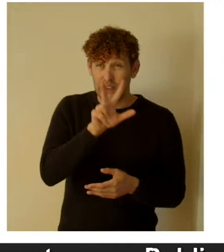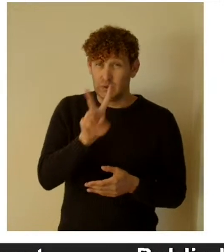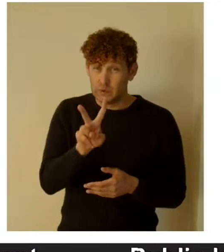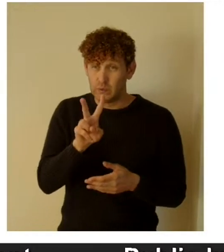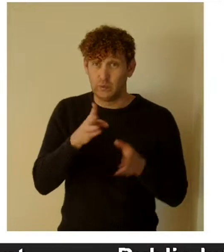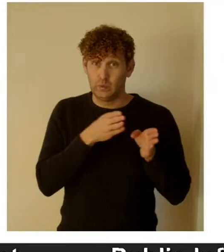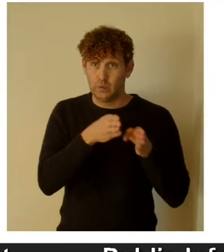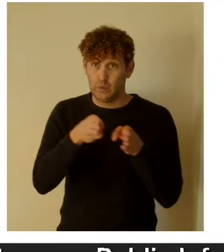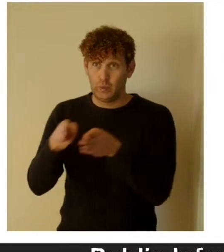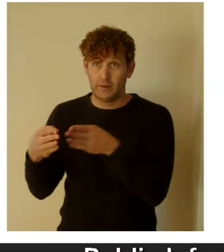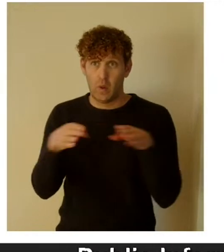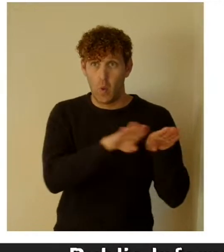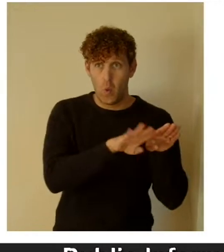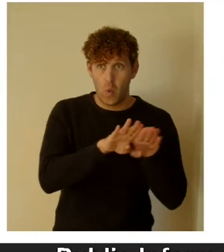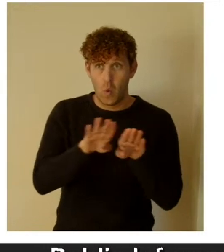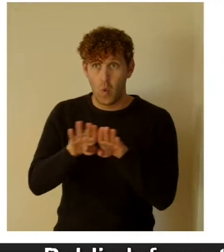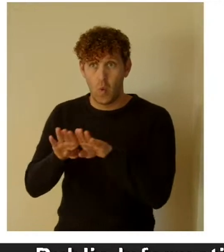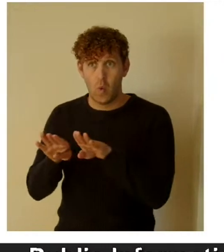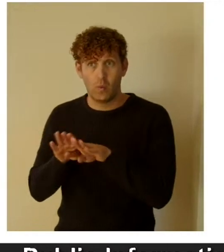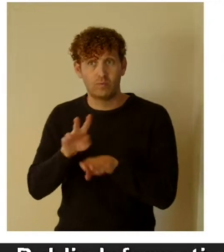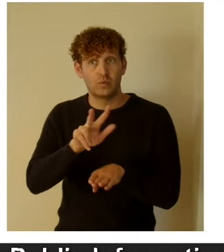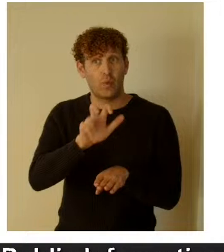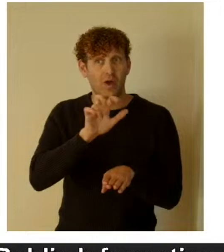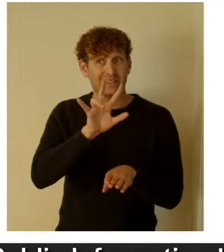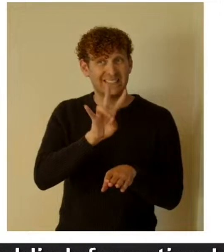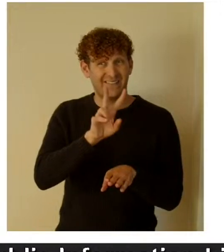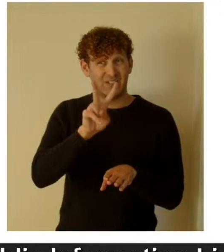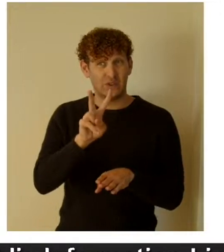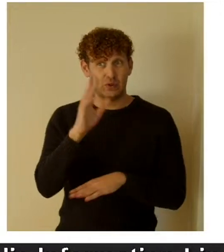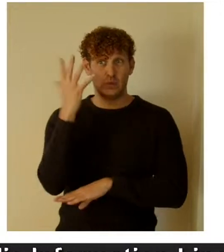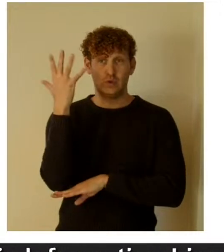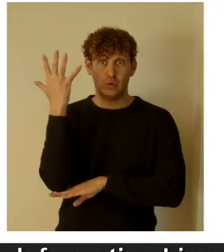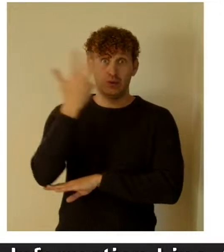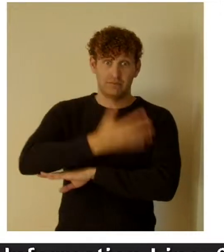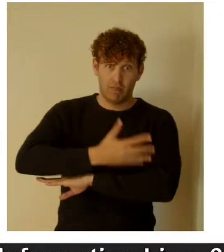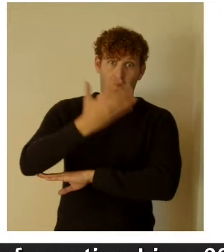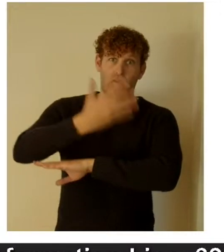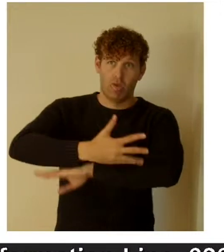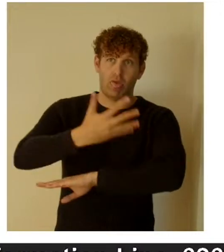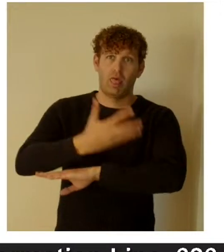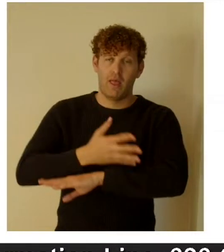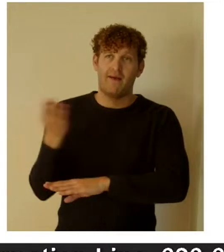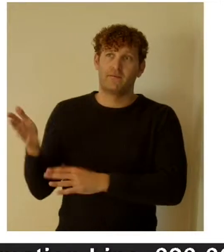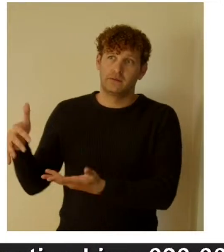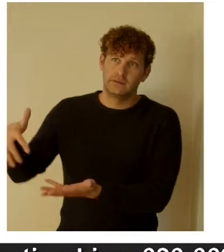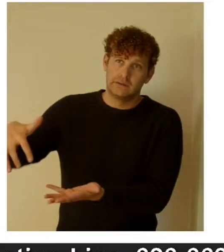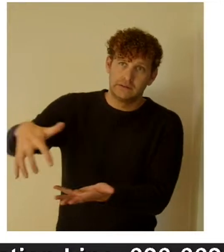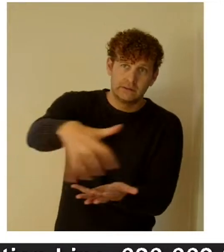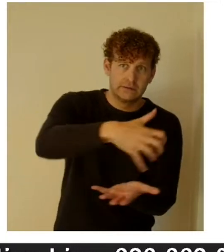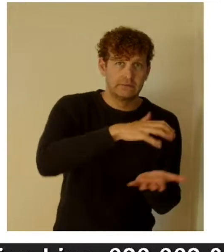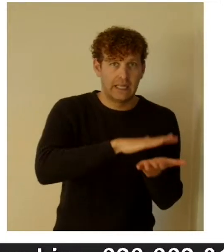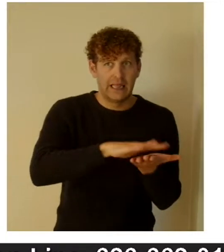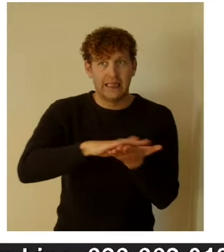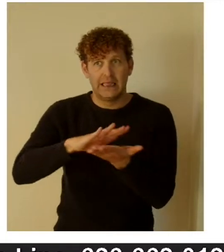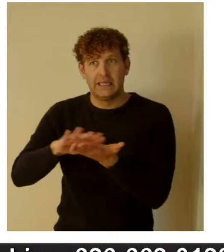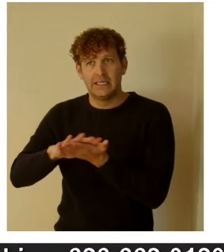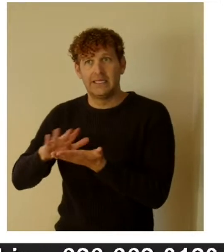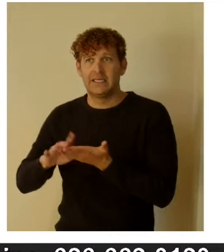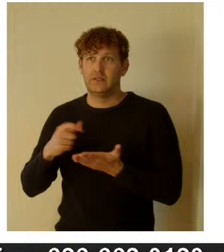we received 372 tree requests to date to remove trees, and we're in the process of removing those. We are